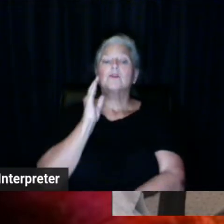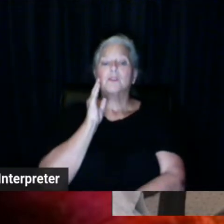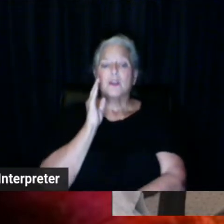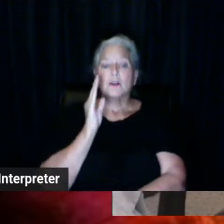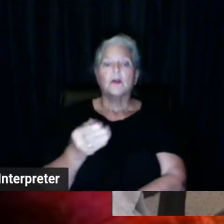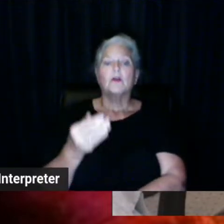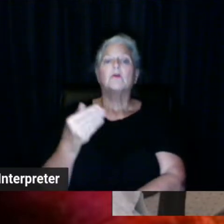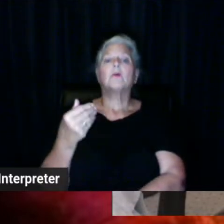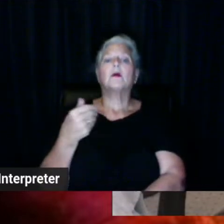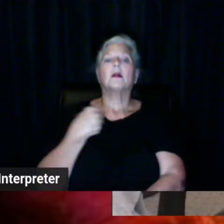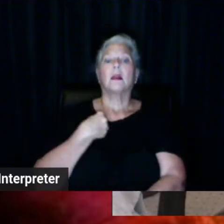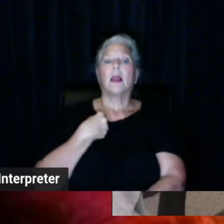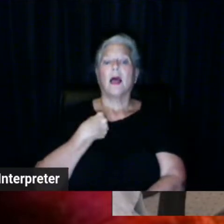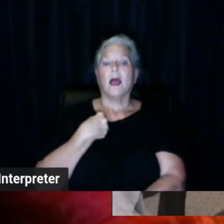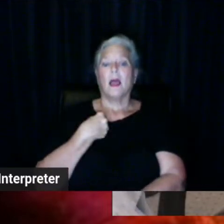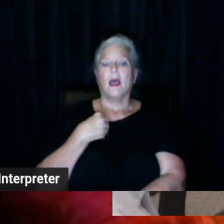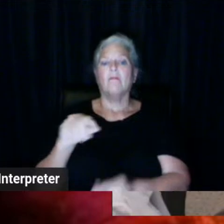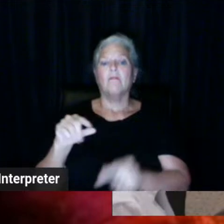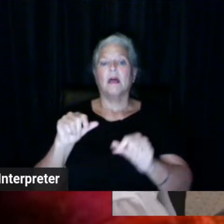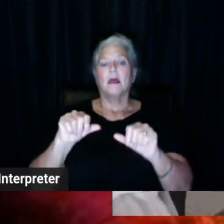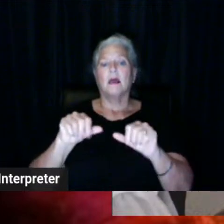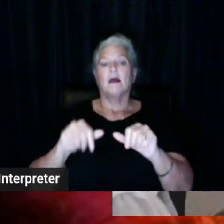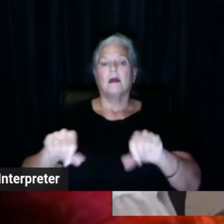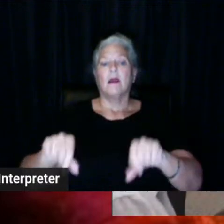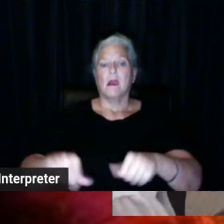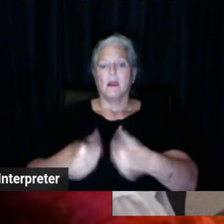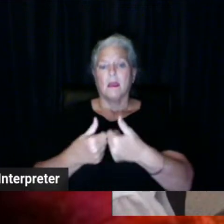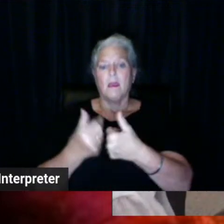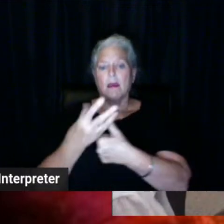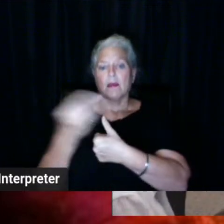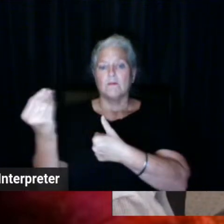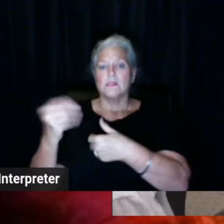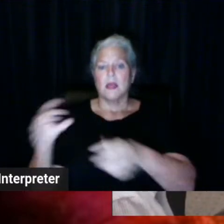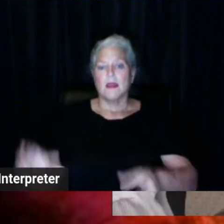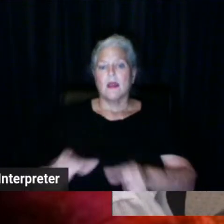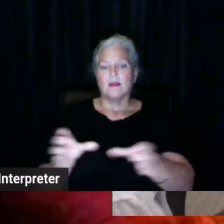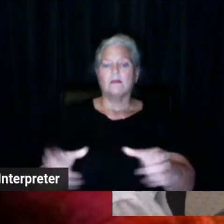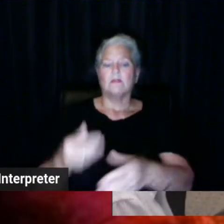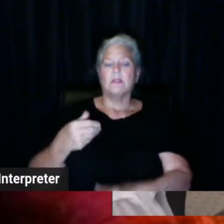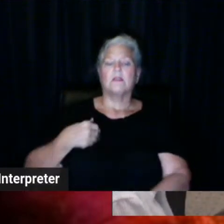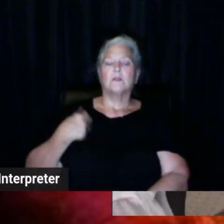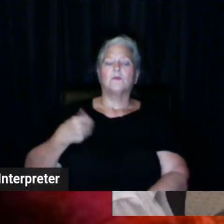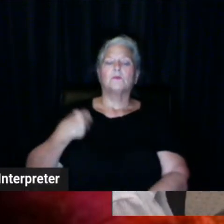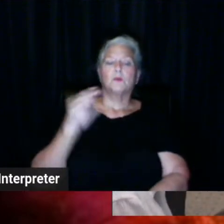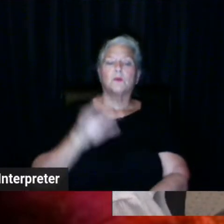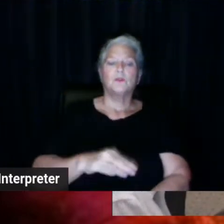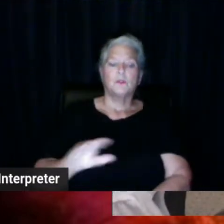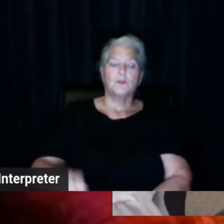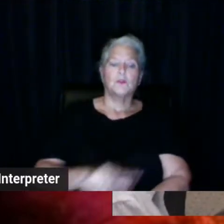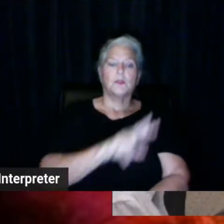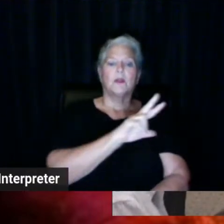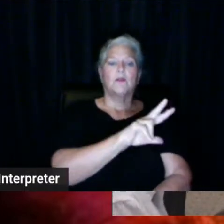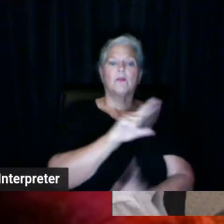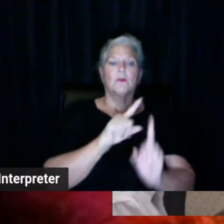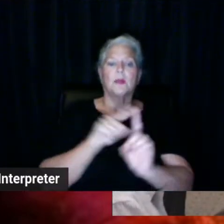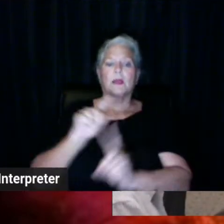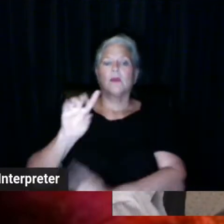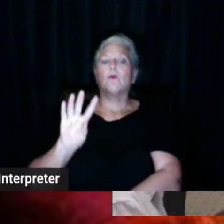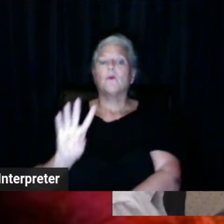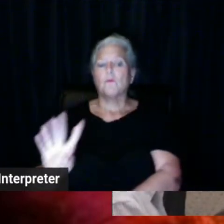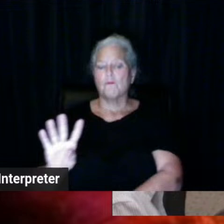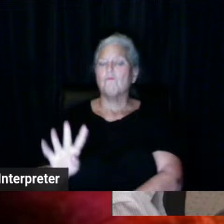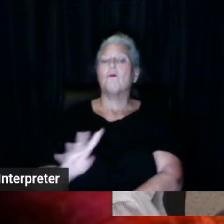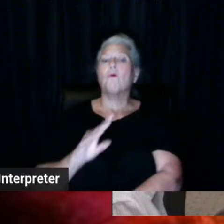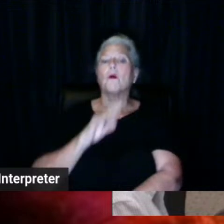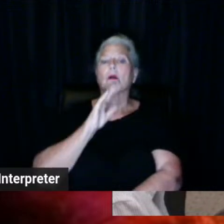Band and include games and activities for young children from 3 to 4 years of age. The concert will be from 4 to 5 p.m.